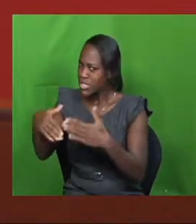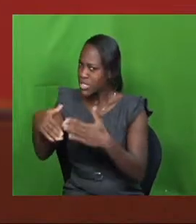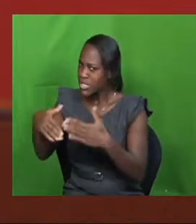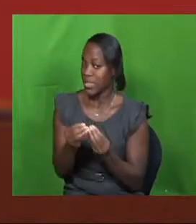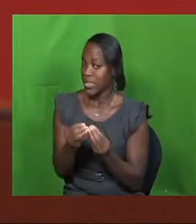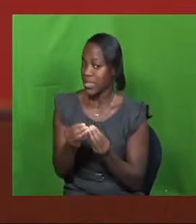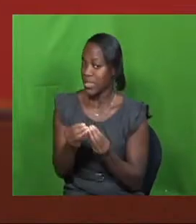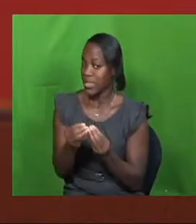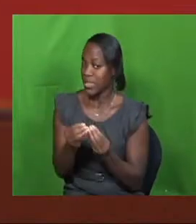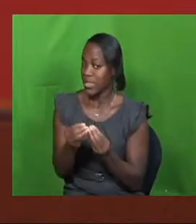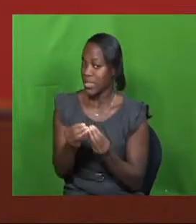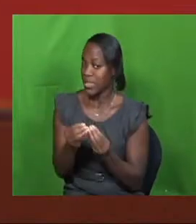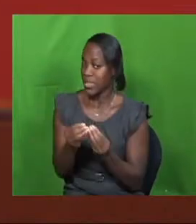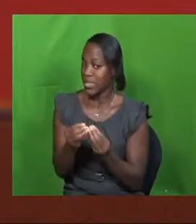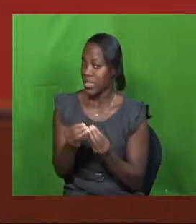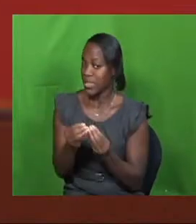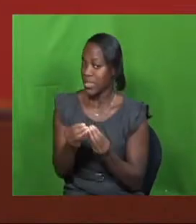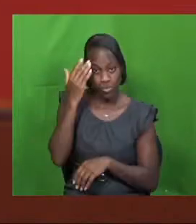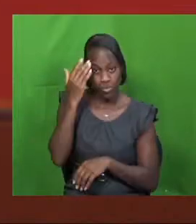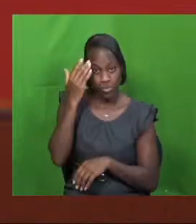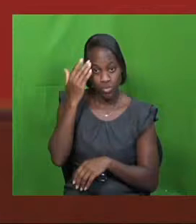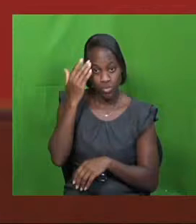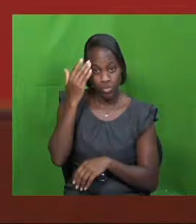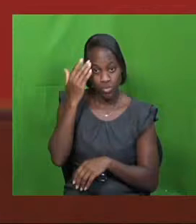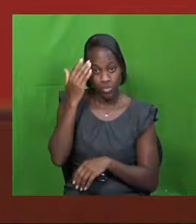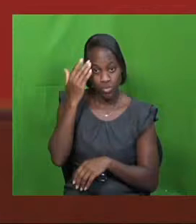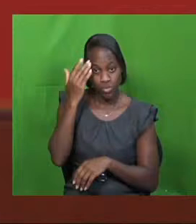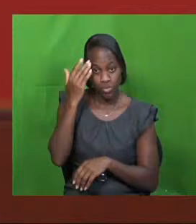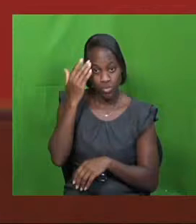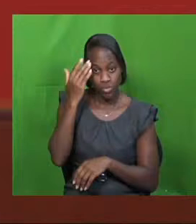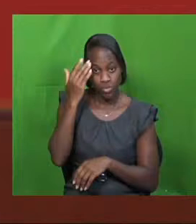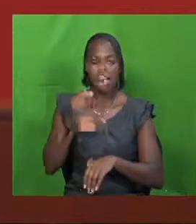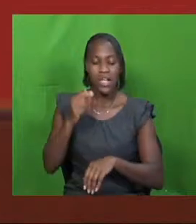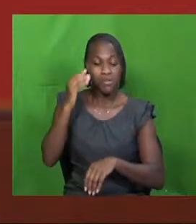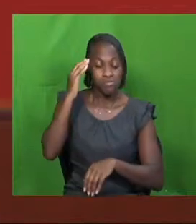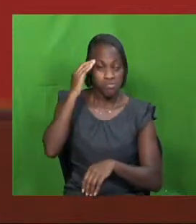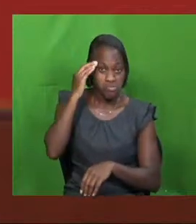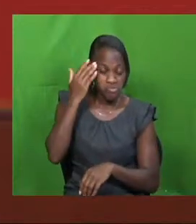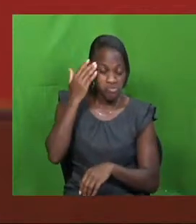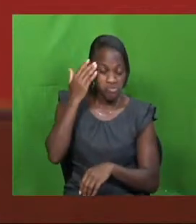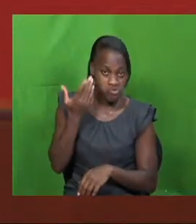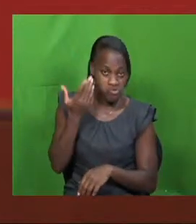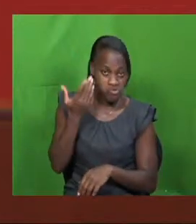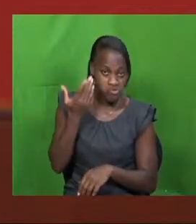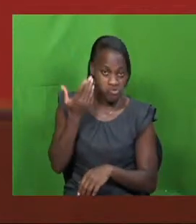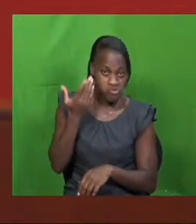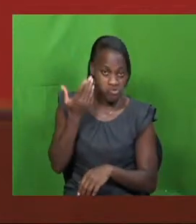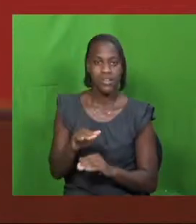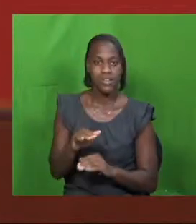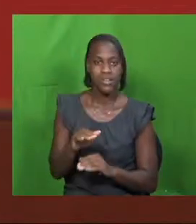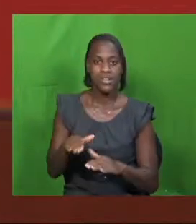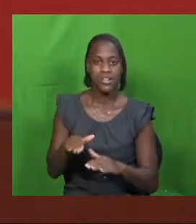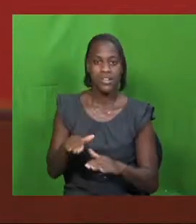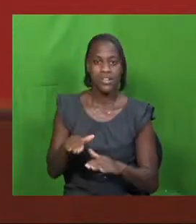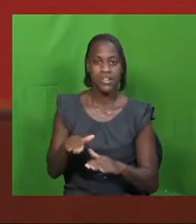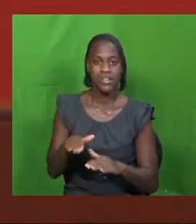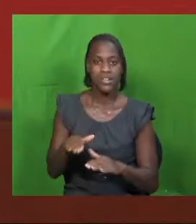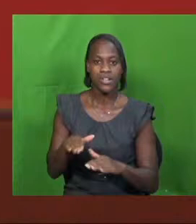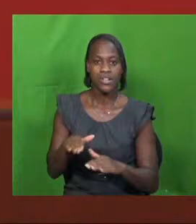see. Well, usually, I know when they are made available to a table office, they are